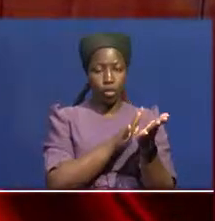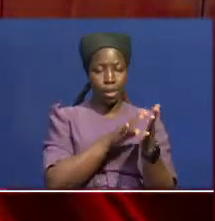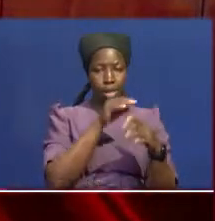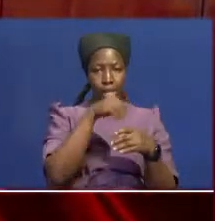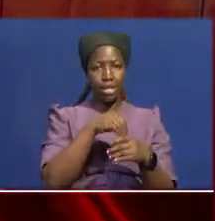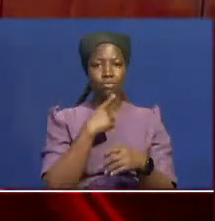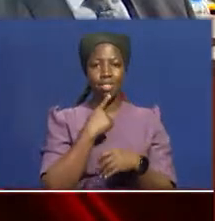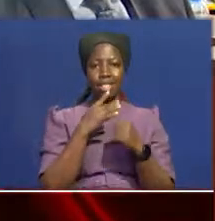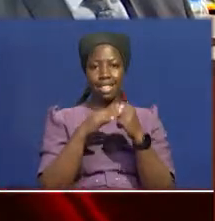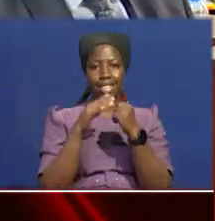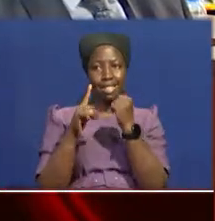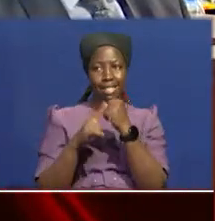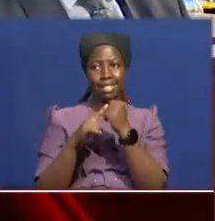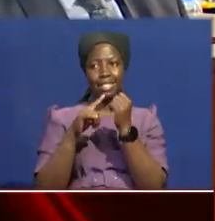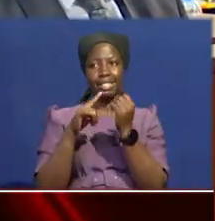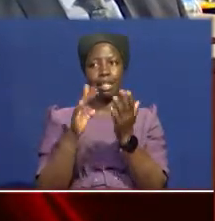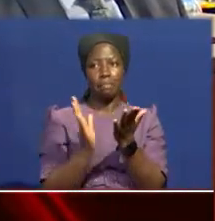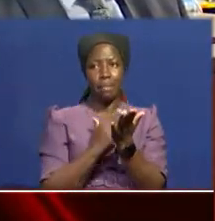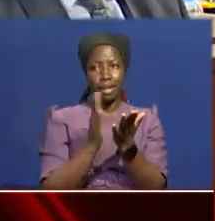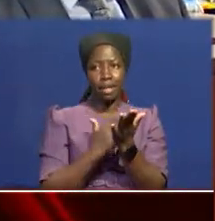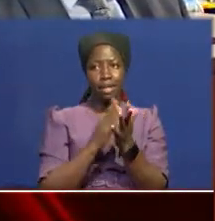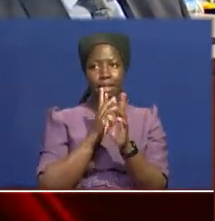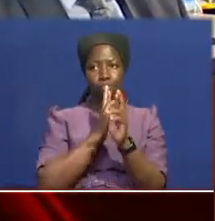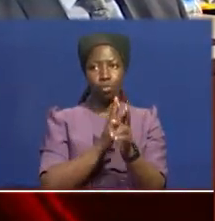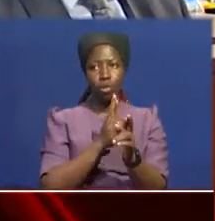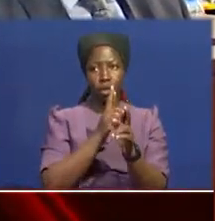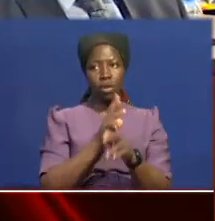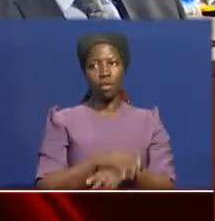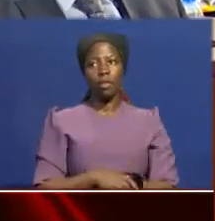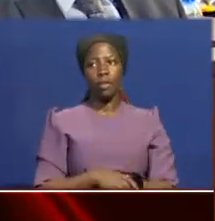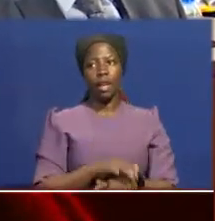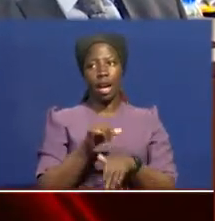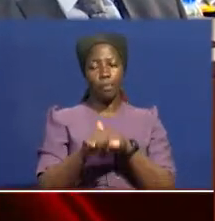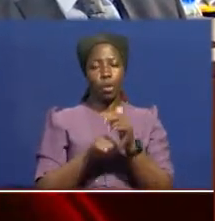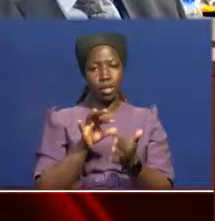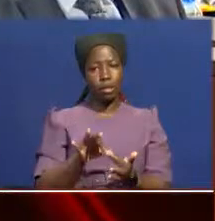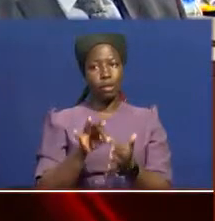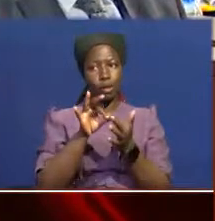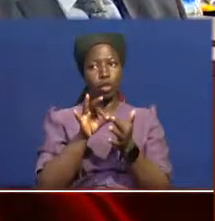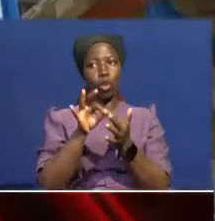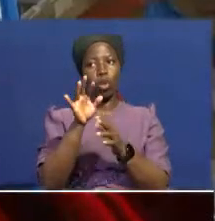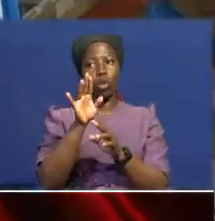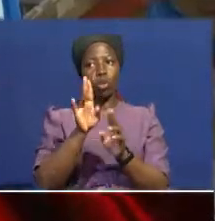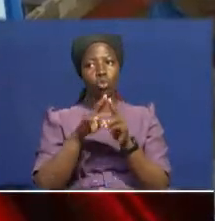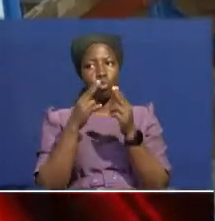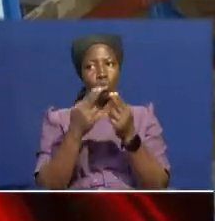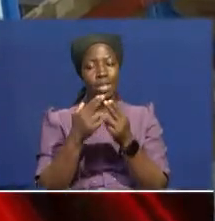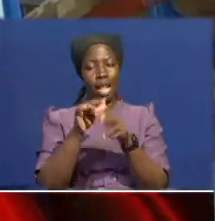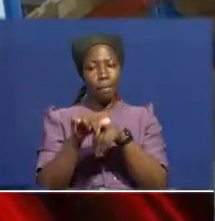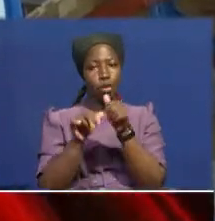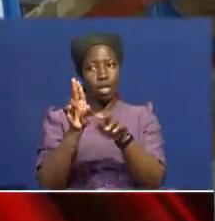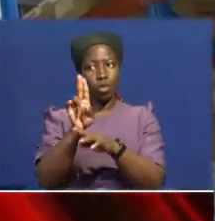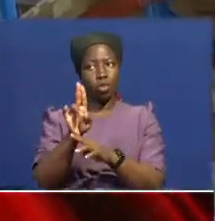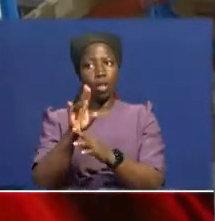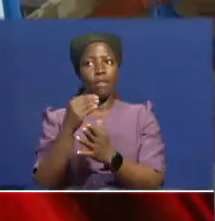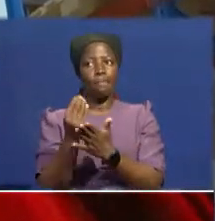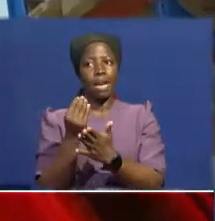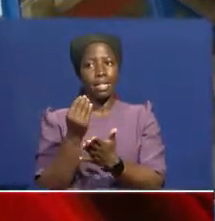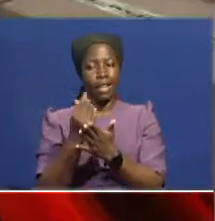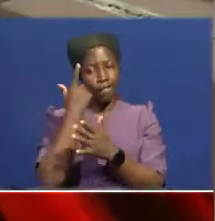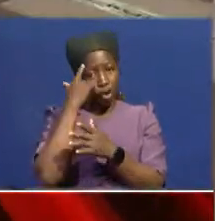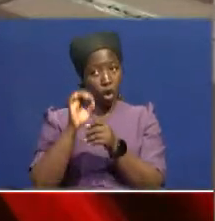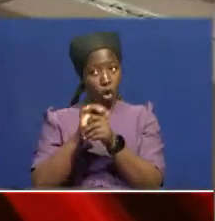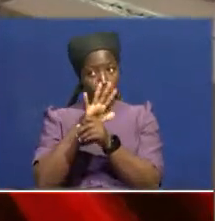by the Public Investment Committee on the Special Audit on Utilization of COVID-19 Funds was that companies that